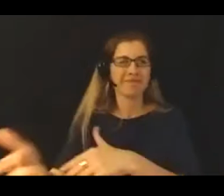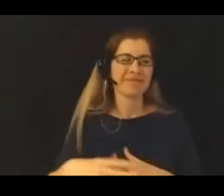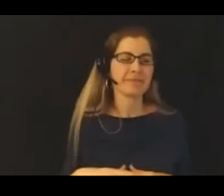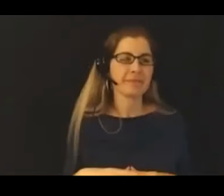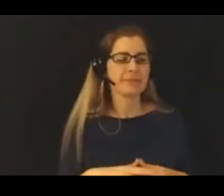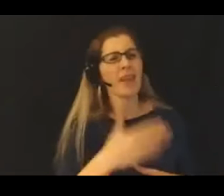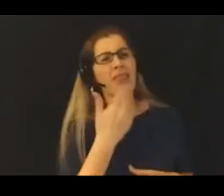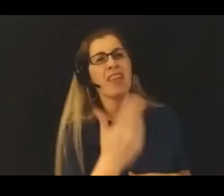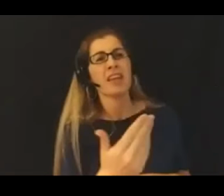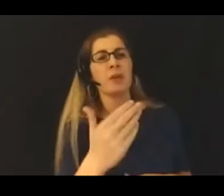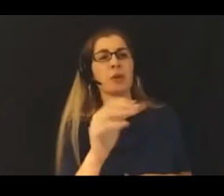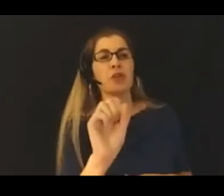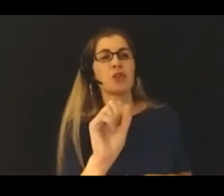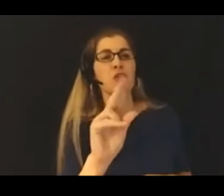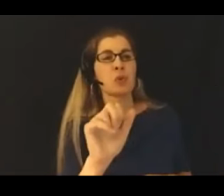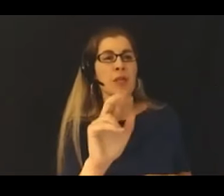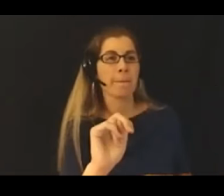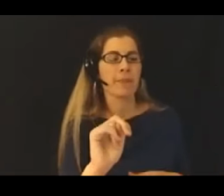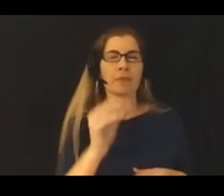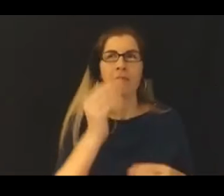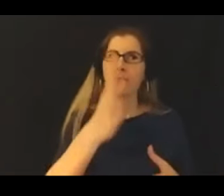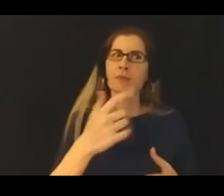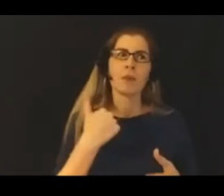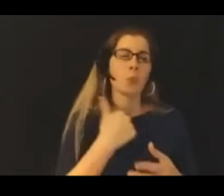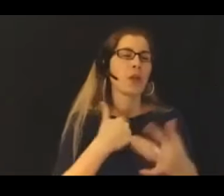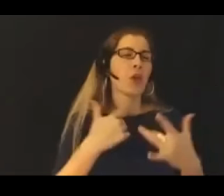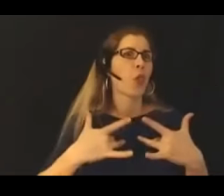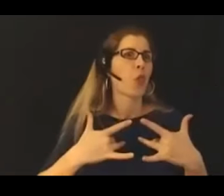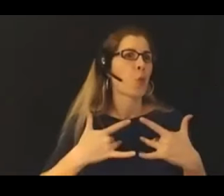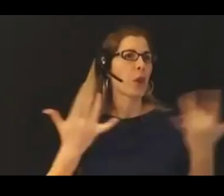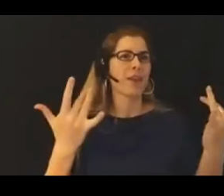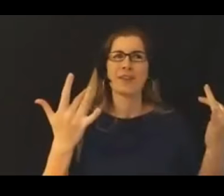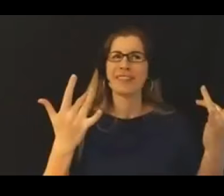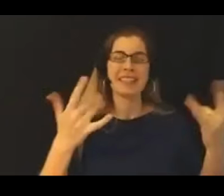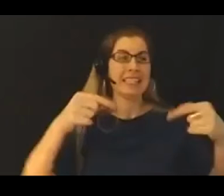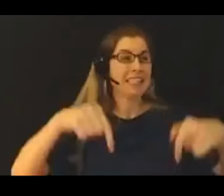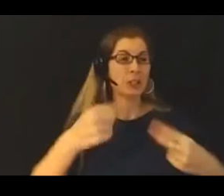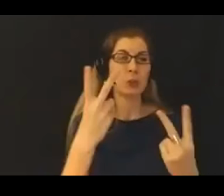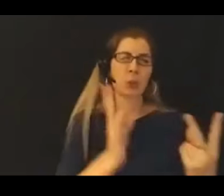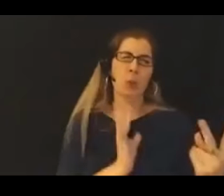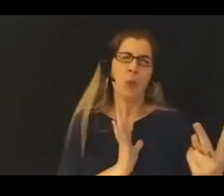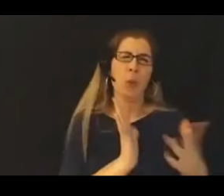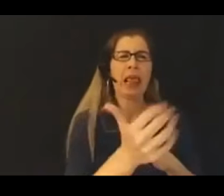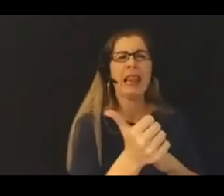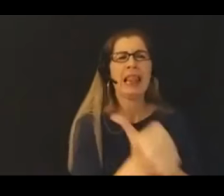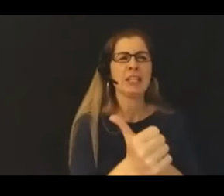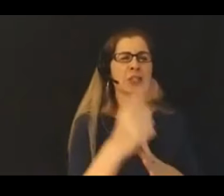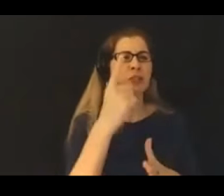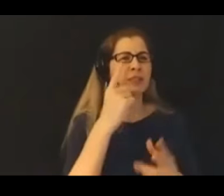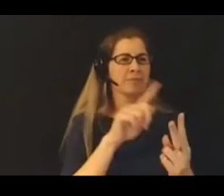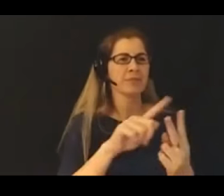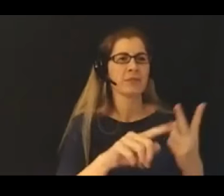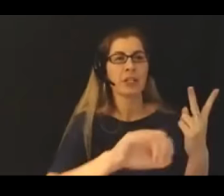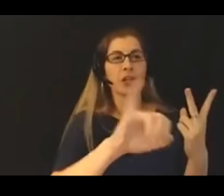Thank you, Susan. We are thrilled to begin this session led by 2 outstanding leaders in their respective fields.